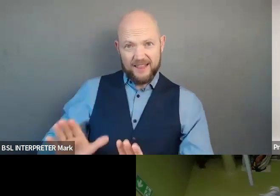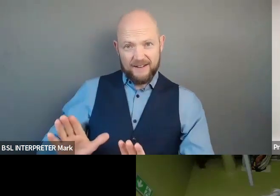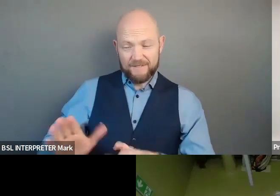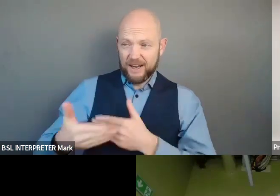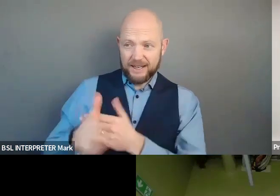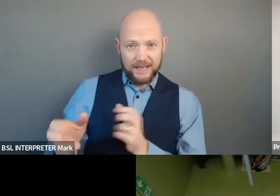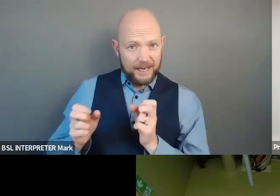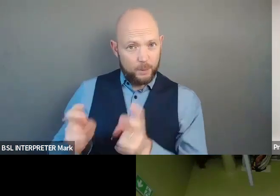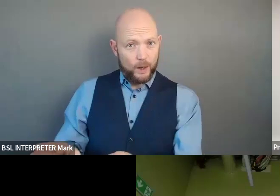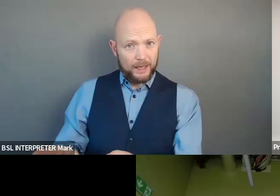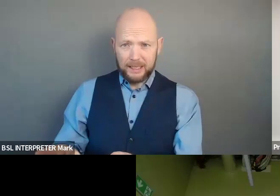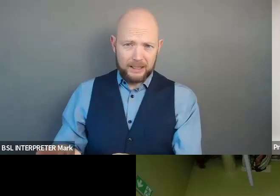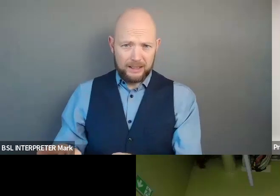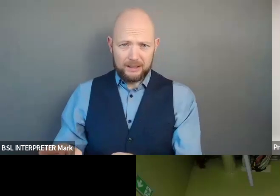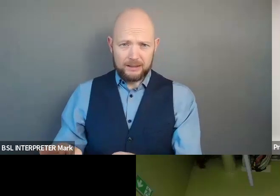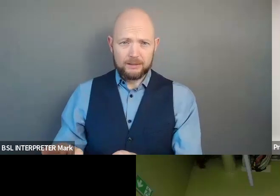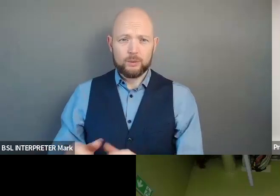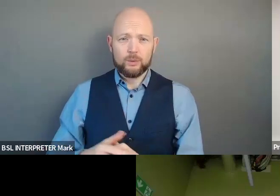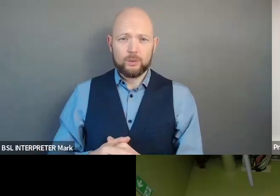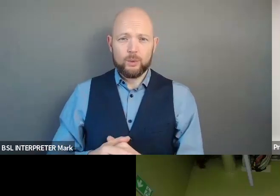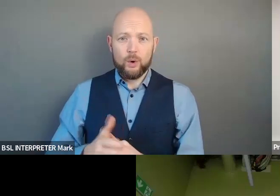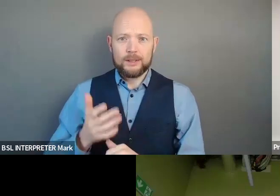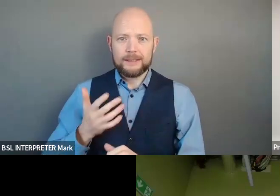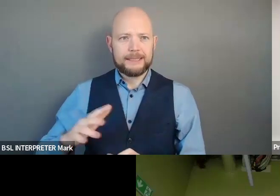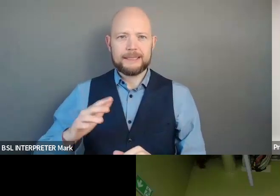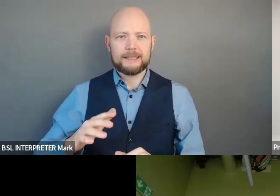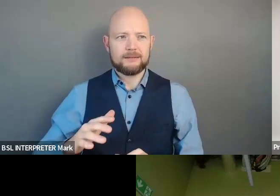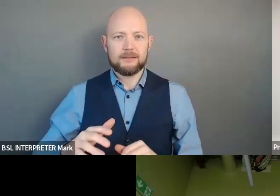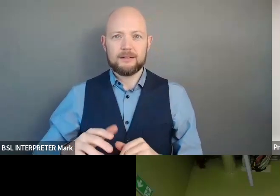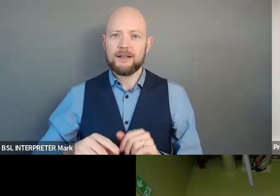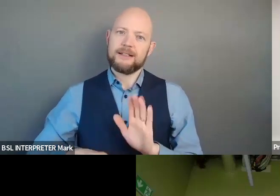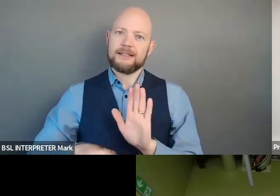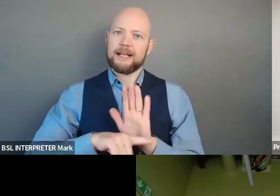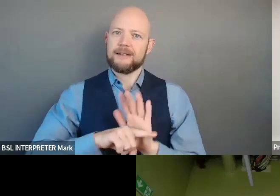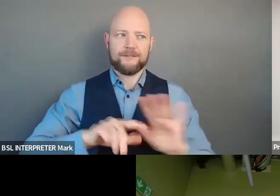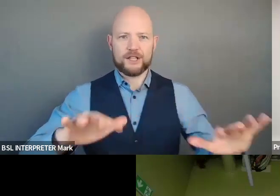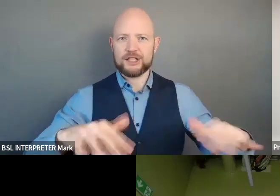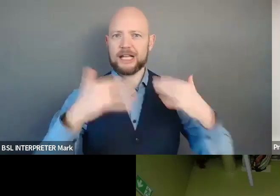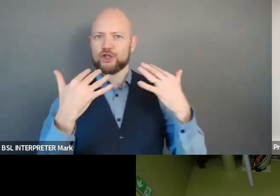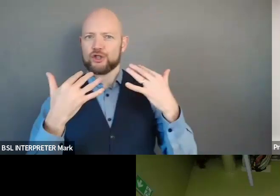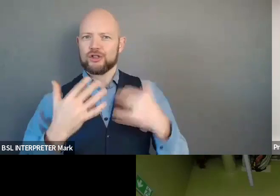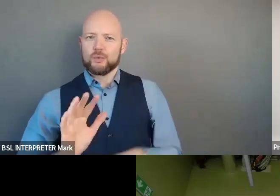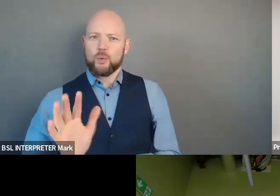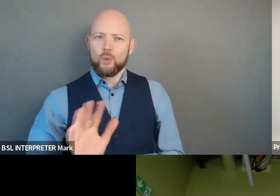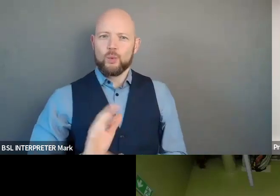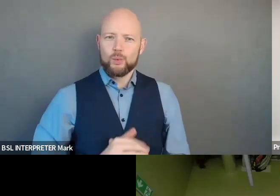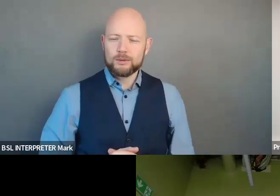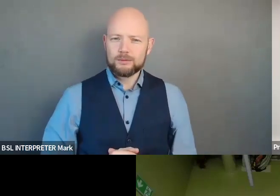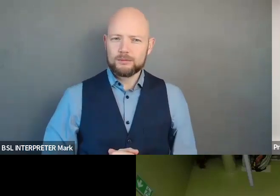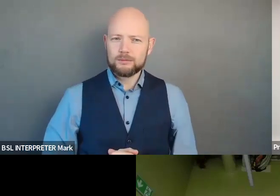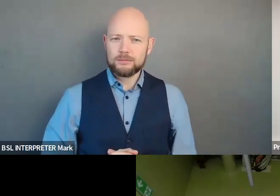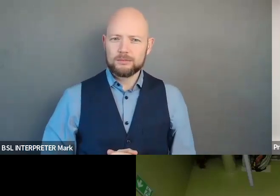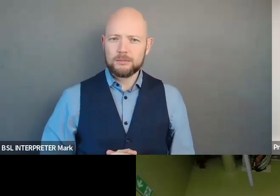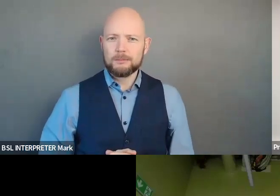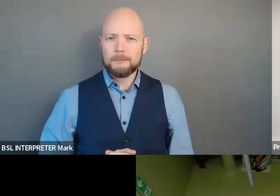uncomfortable way. I'm not trying to censor here. I'm very, very happy for people to study the work they want to do. It's not my